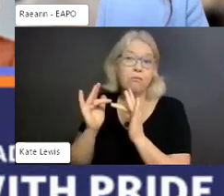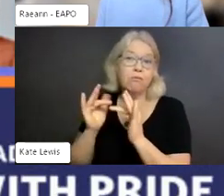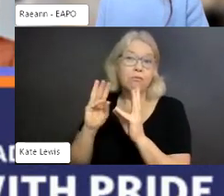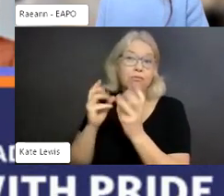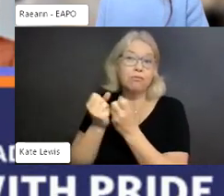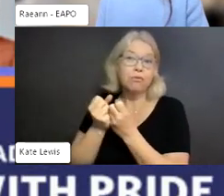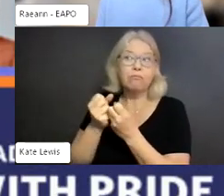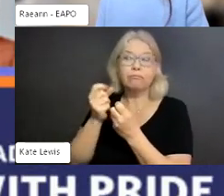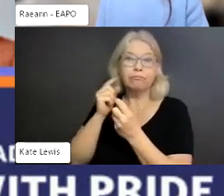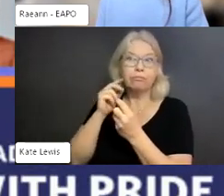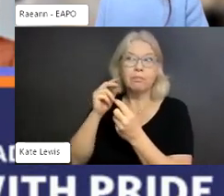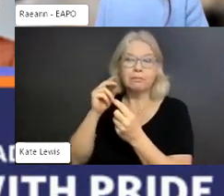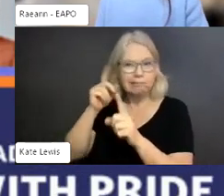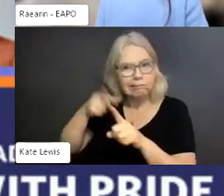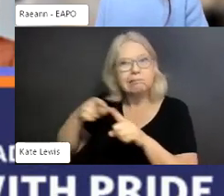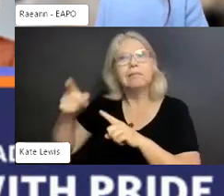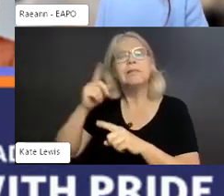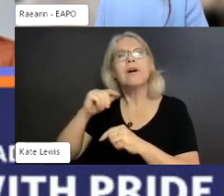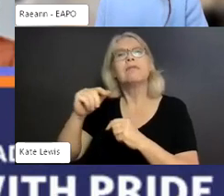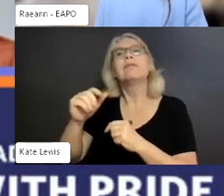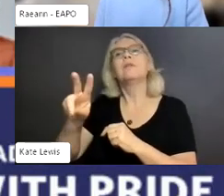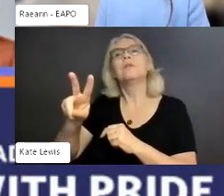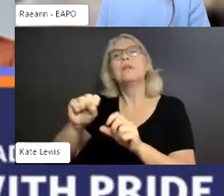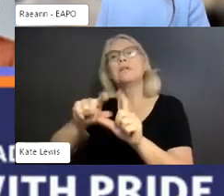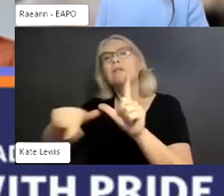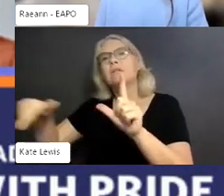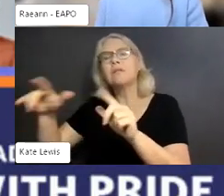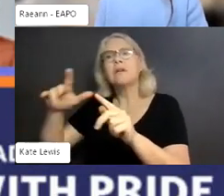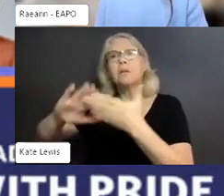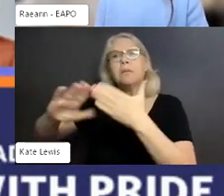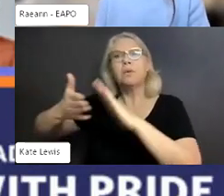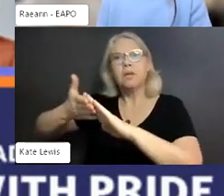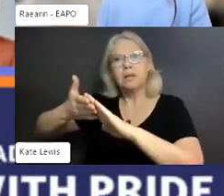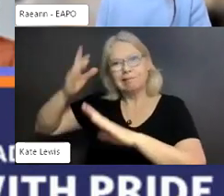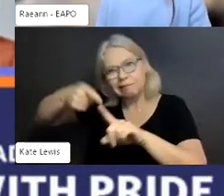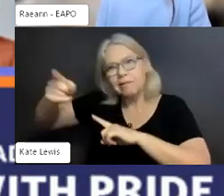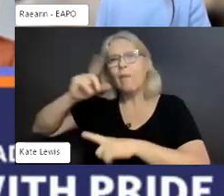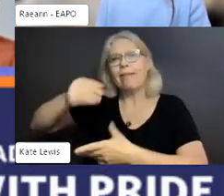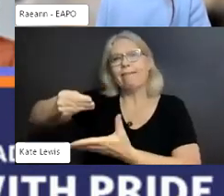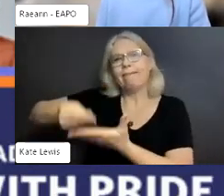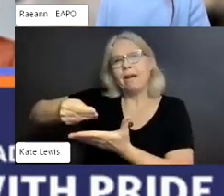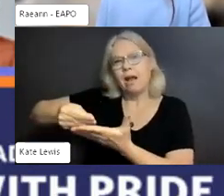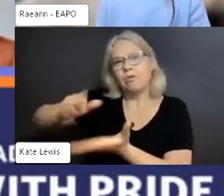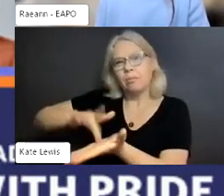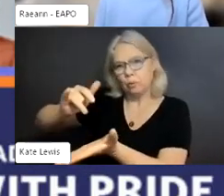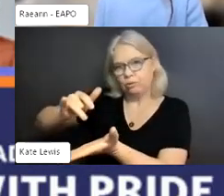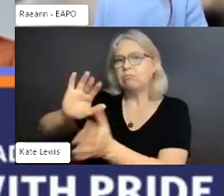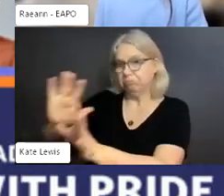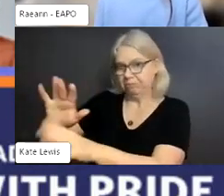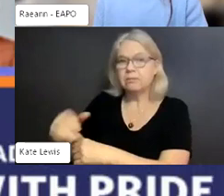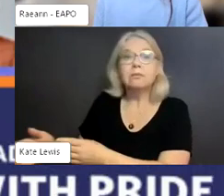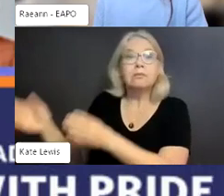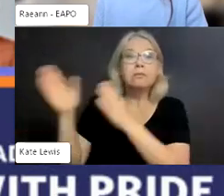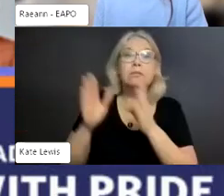LGBTQI communities, and we also have a module which needs to be updated, but we do have a module that we developed a while